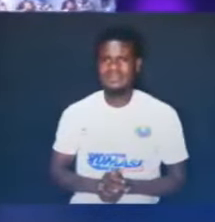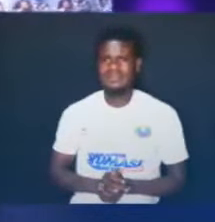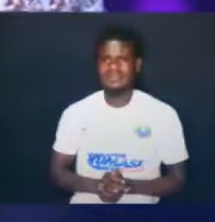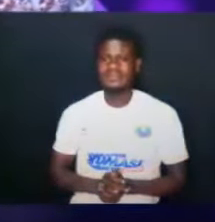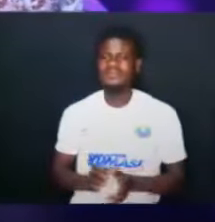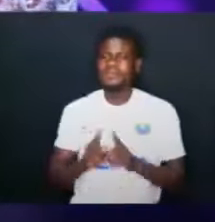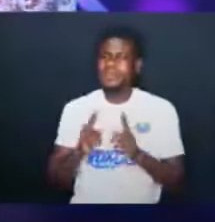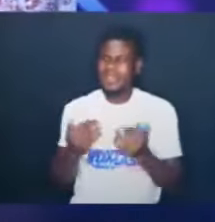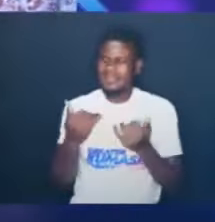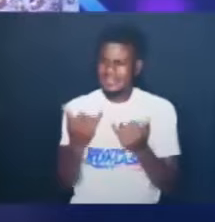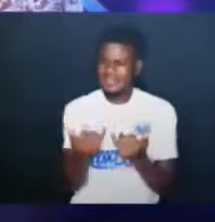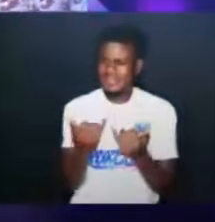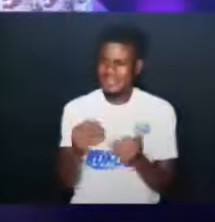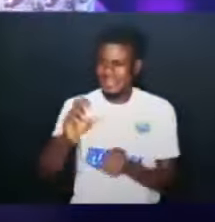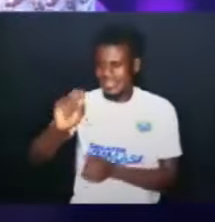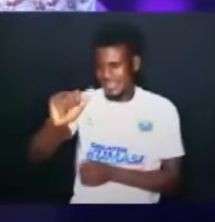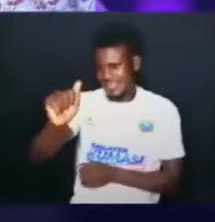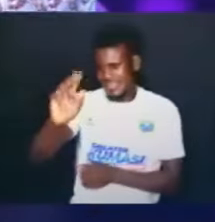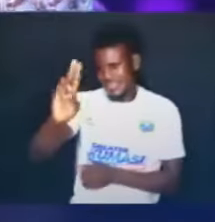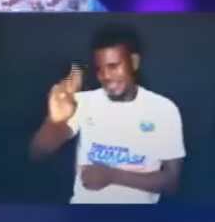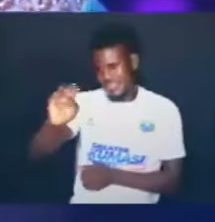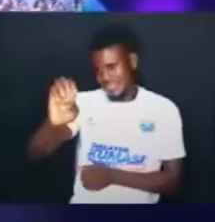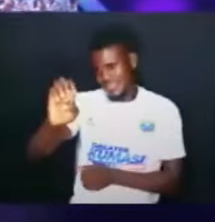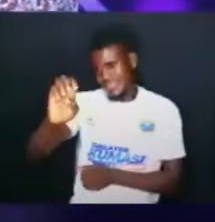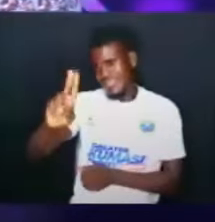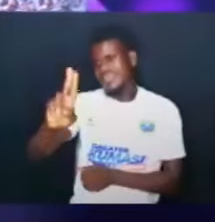So Samuel is saying that the Lord commanded